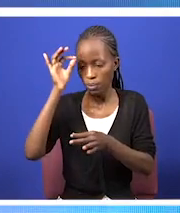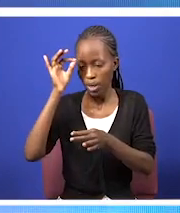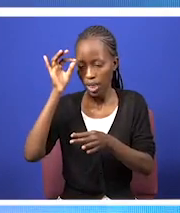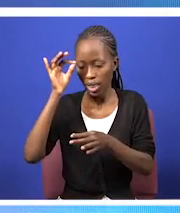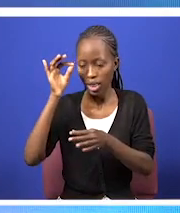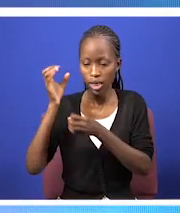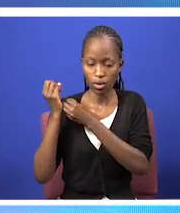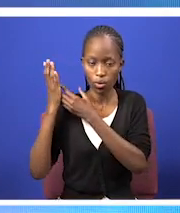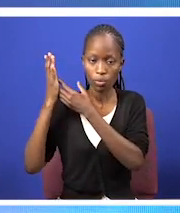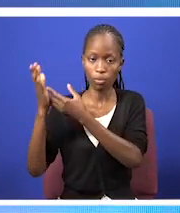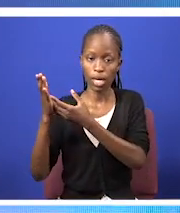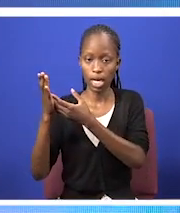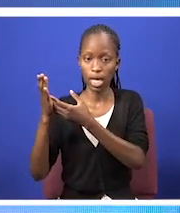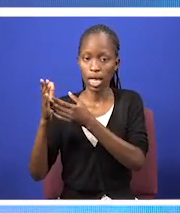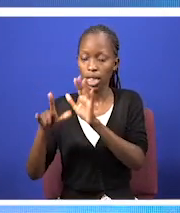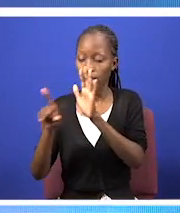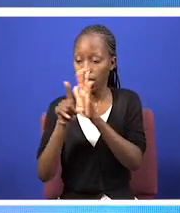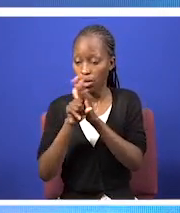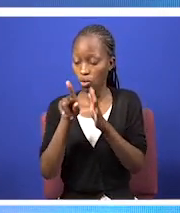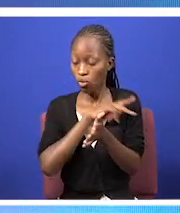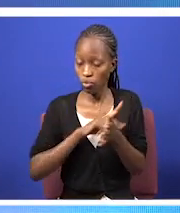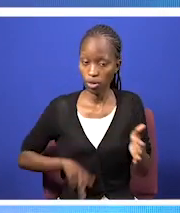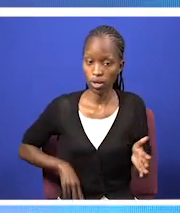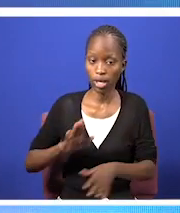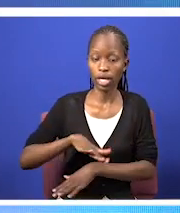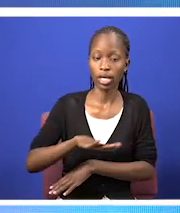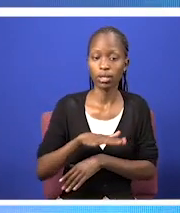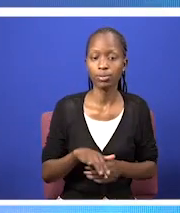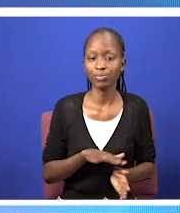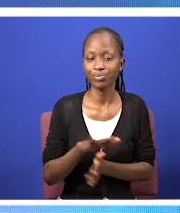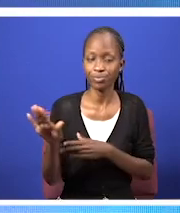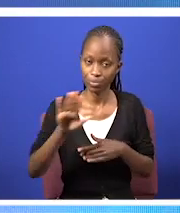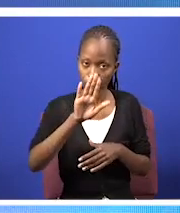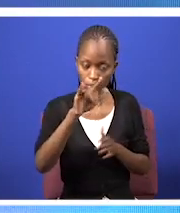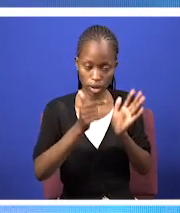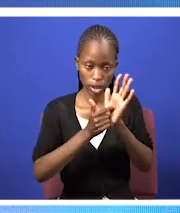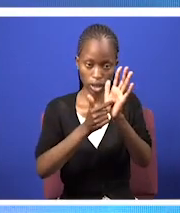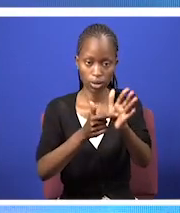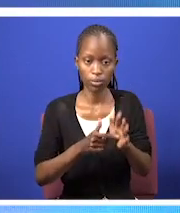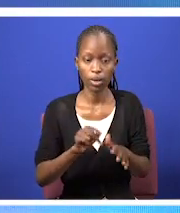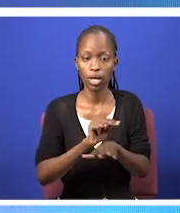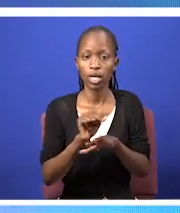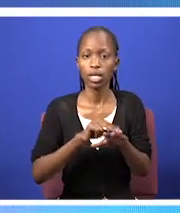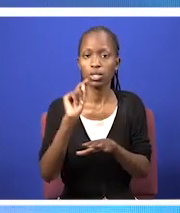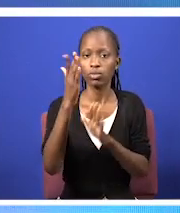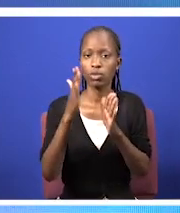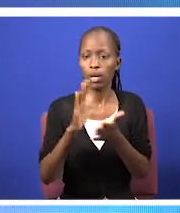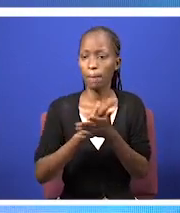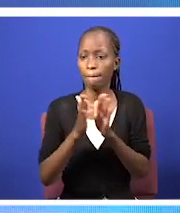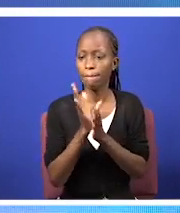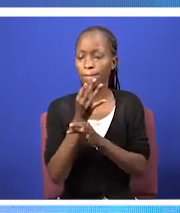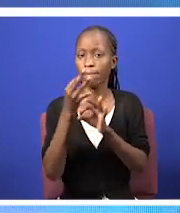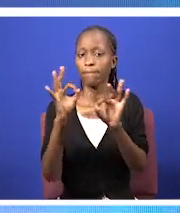faithfully practiced in the colony where the kingdom is established. Now, let me give you a quick example. The nation of Kenya